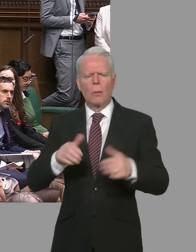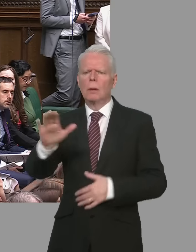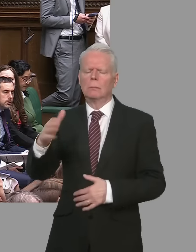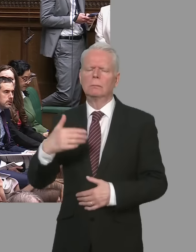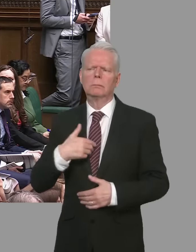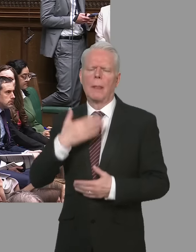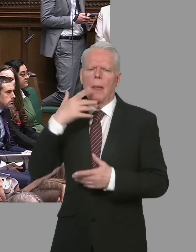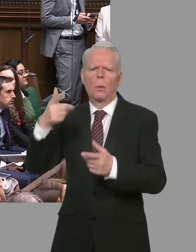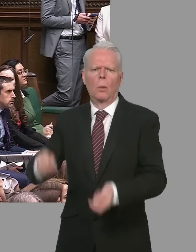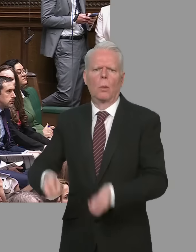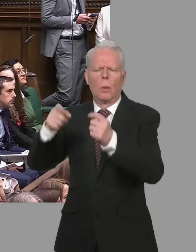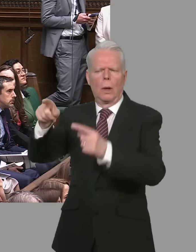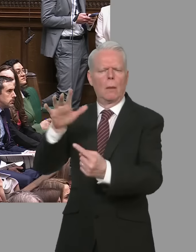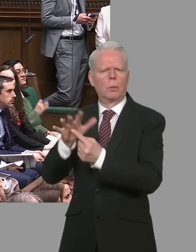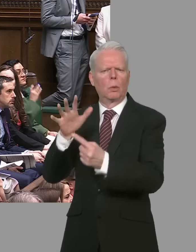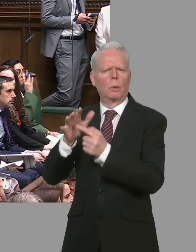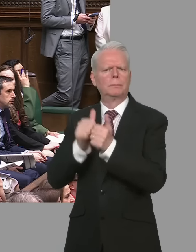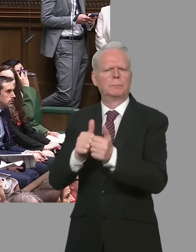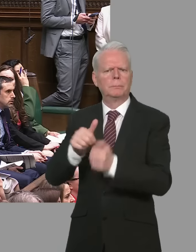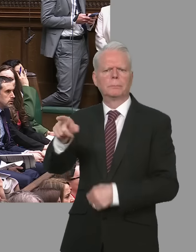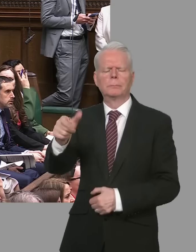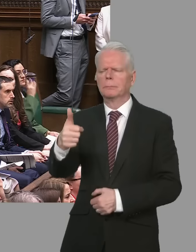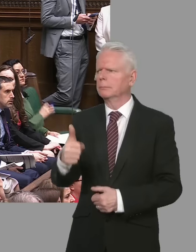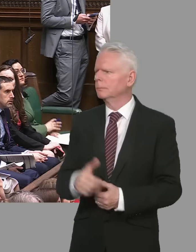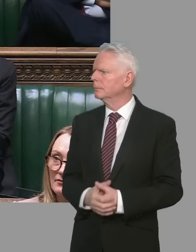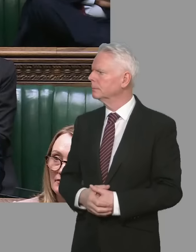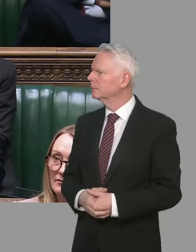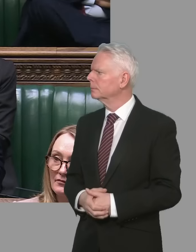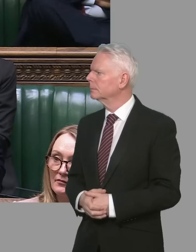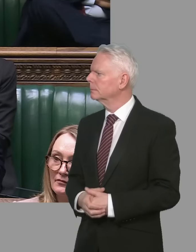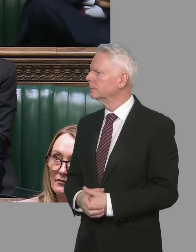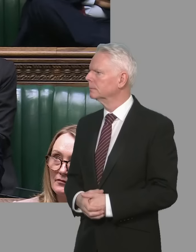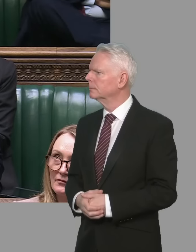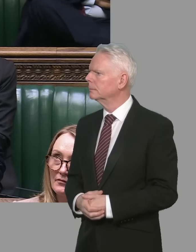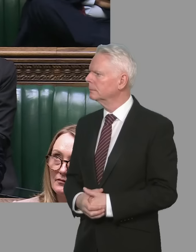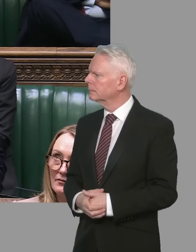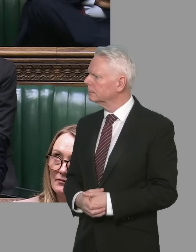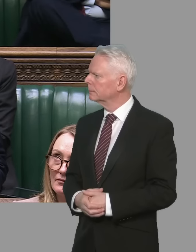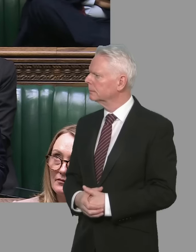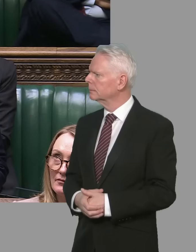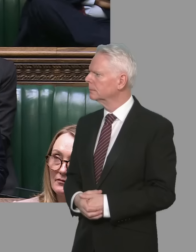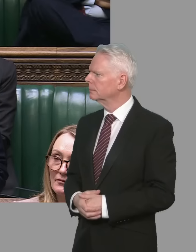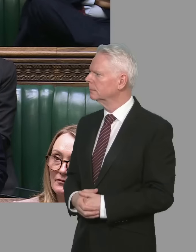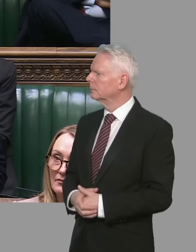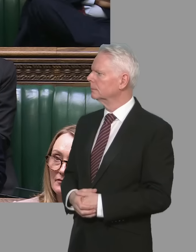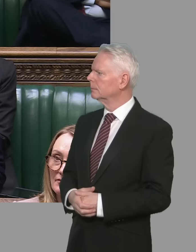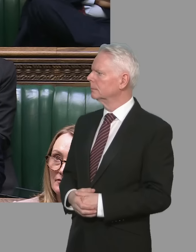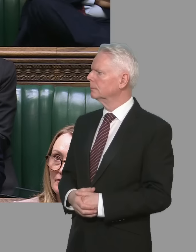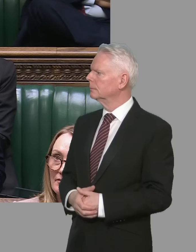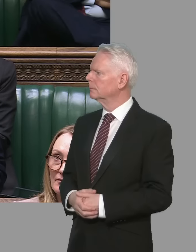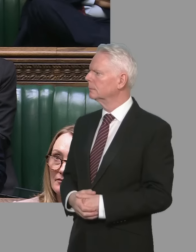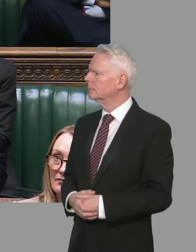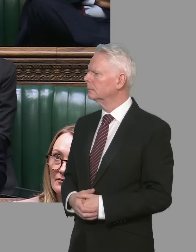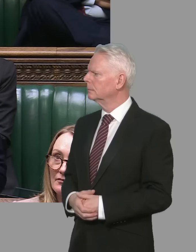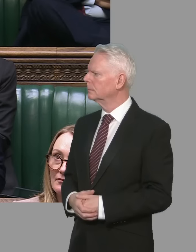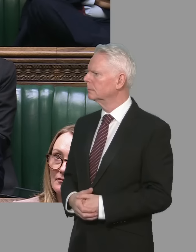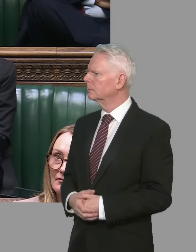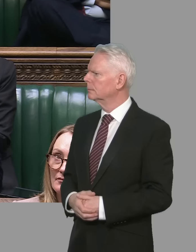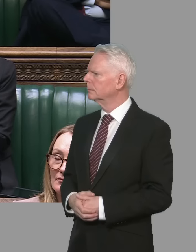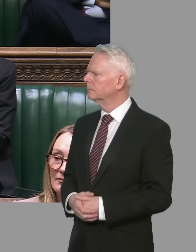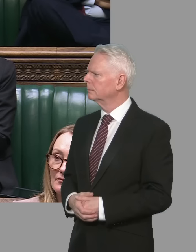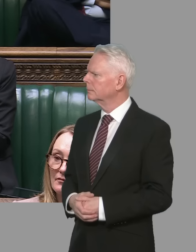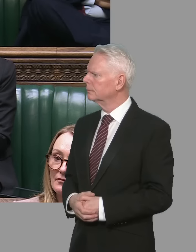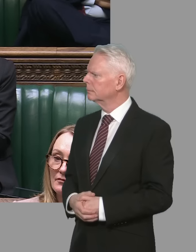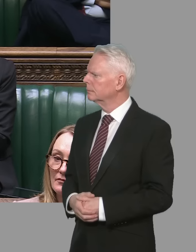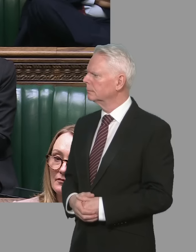of justice and violence against women and girls. In my constituency, I have been made aware of a case